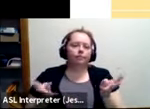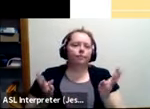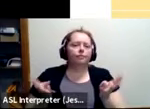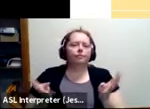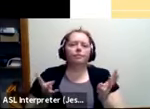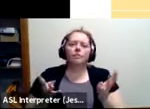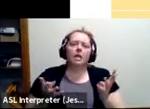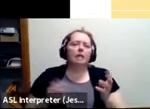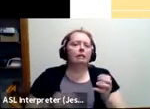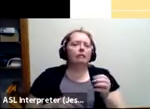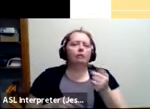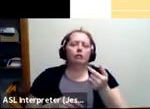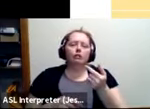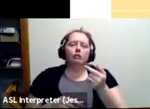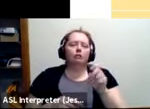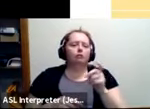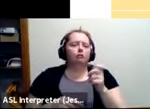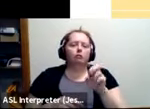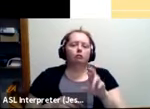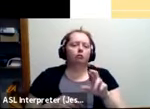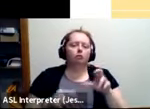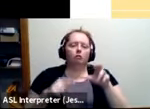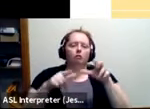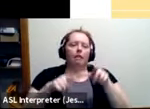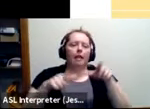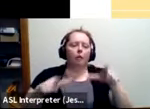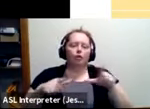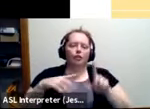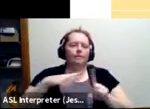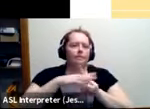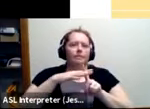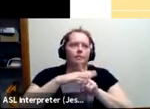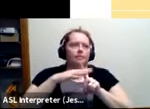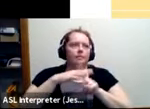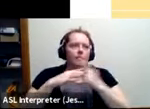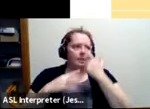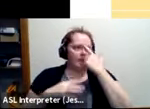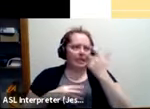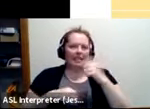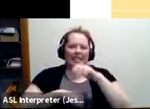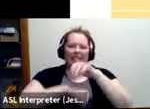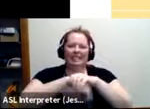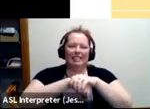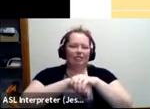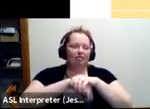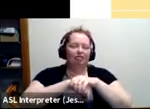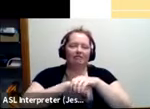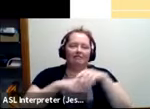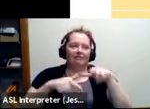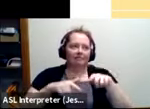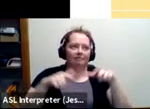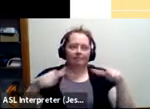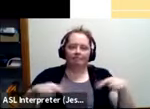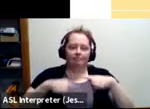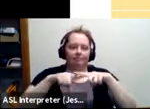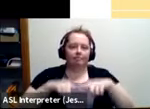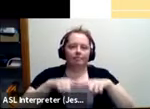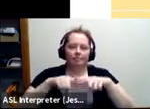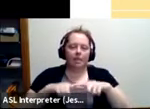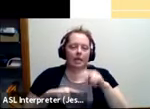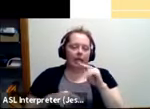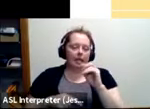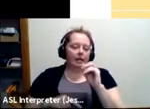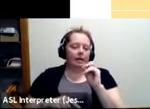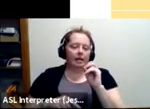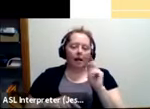knowing that it's happening. We have so many gendered nouns in the English language that it's almost hard to avoid. You meet someone on the street, you